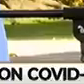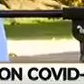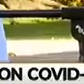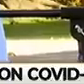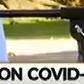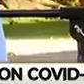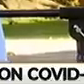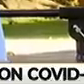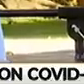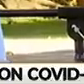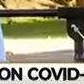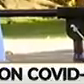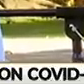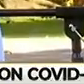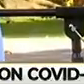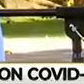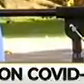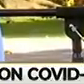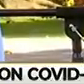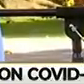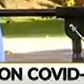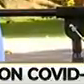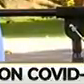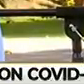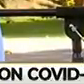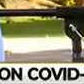using the treatments which they know.